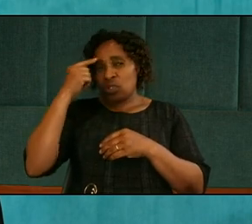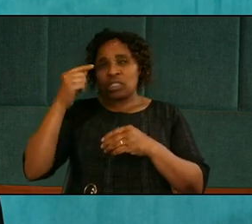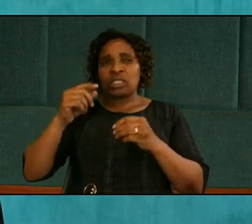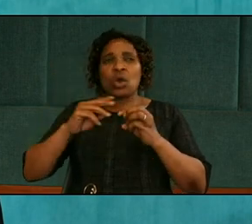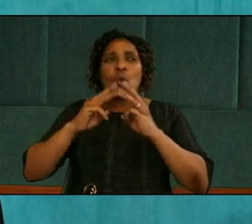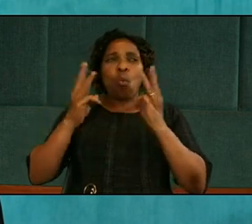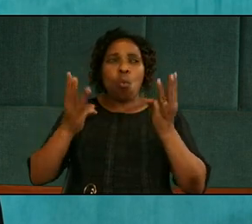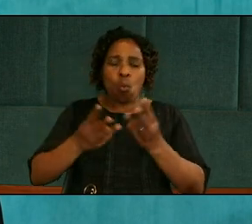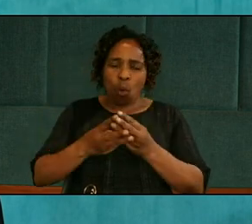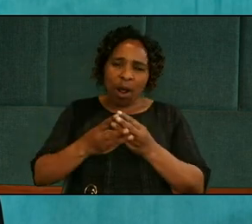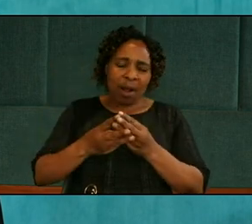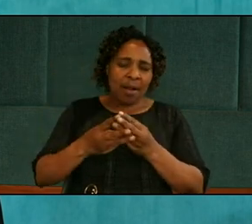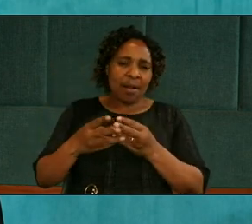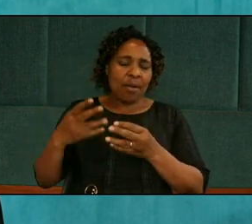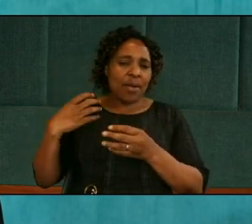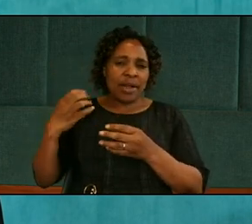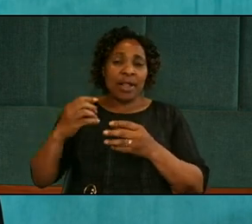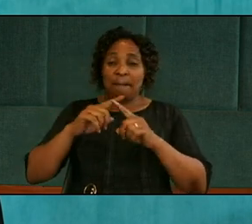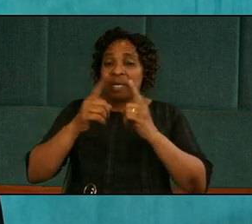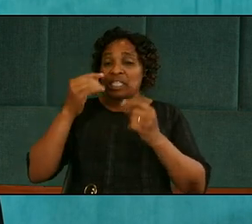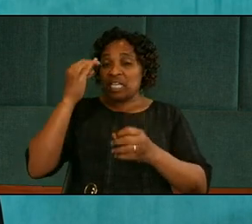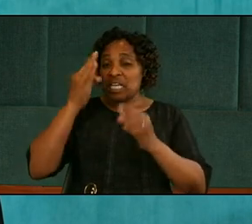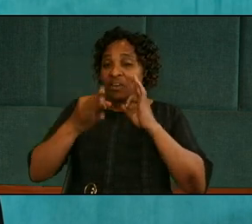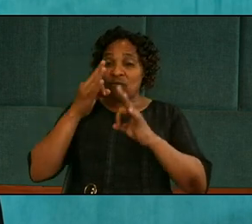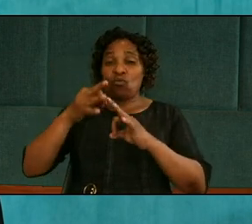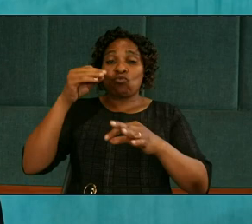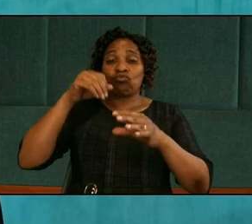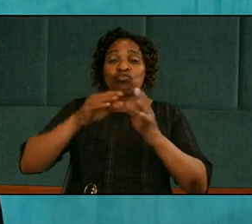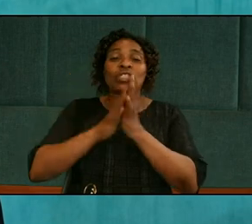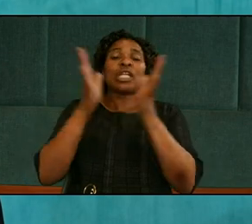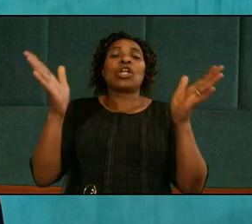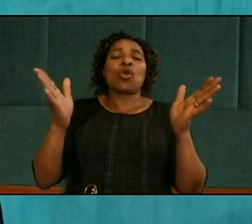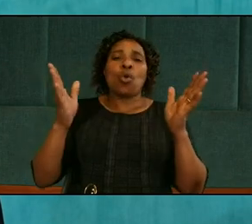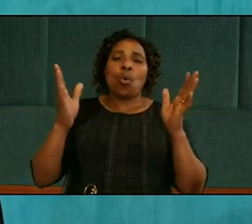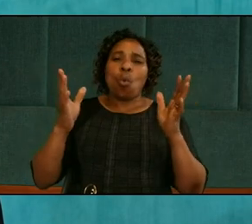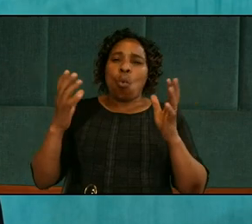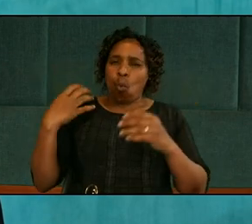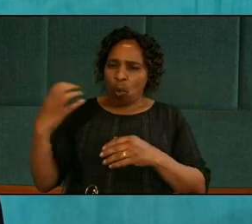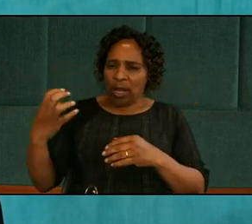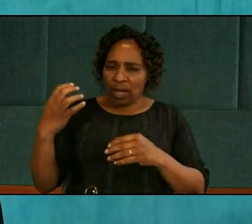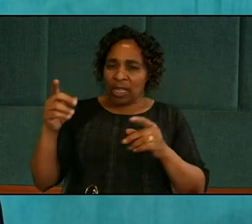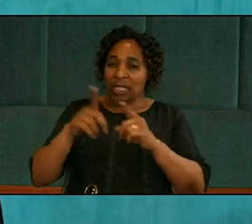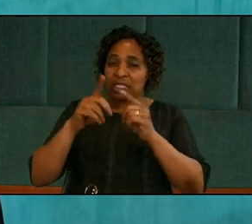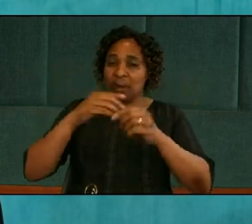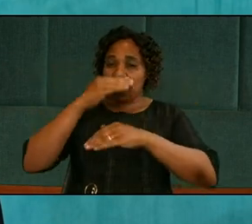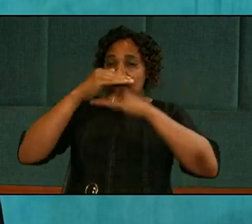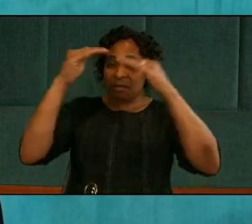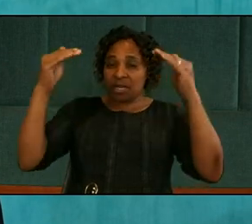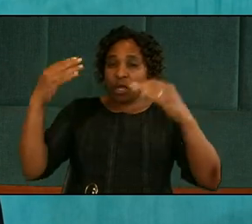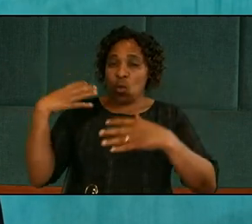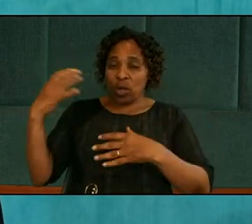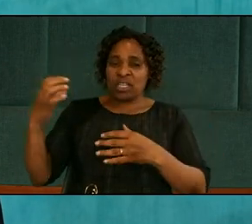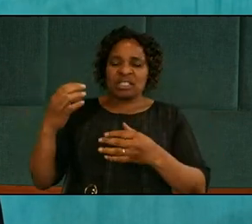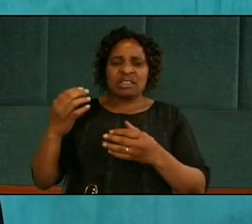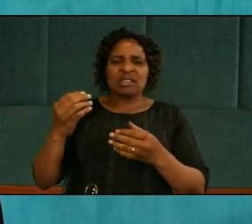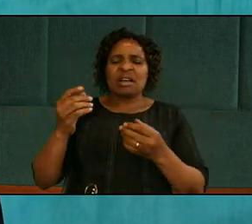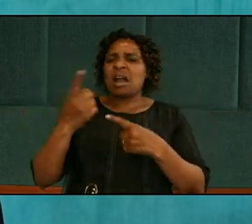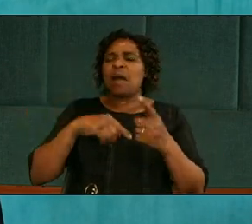But if you put it in terms of general wealth, like heavenly wealth, all that amounts to nothing.